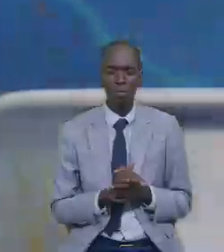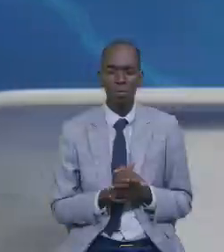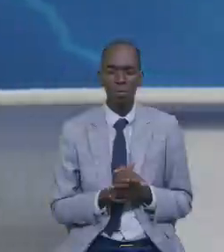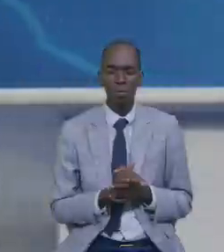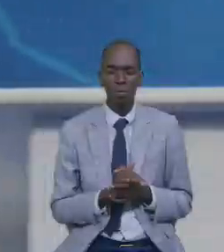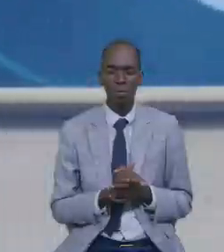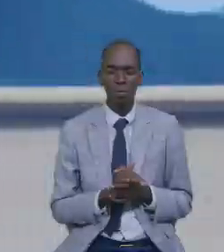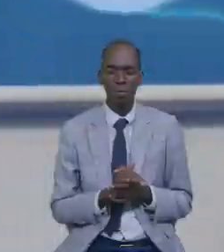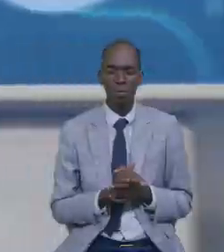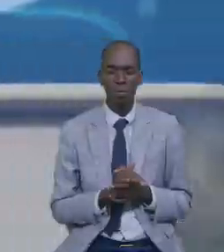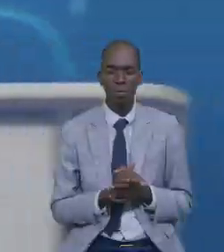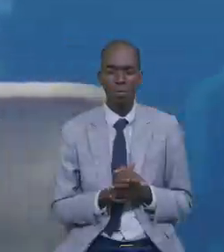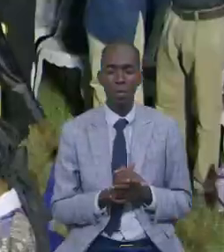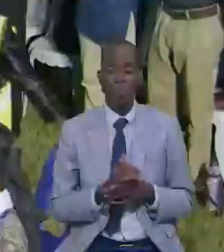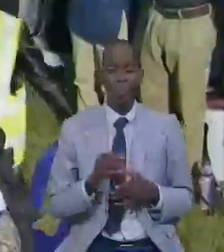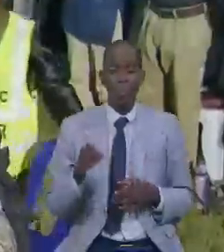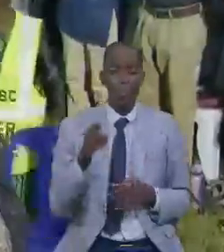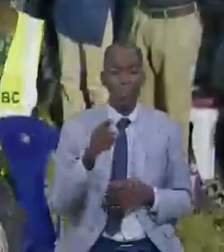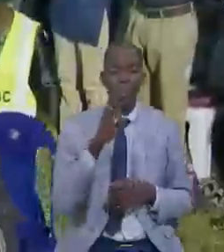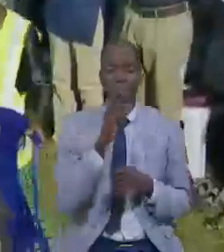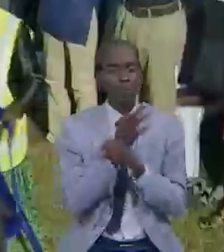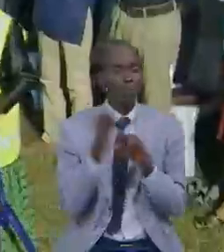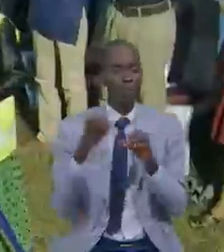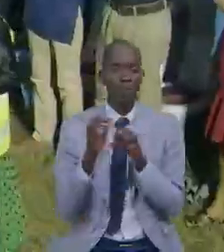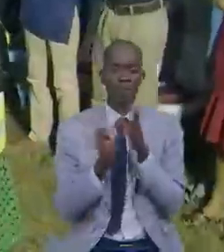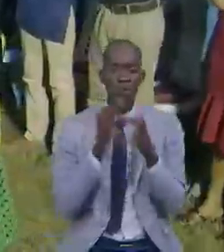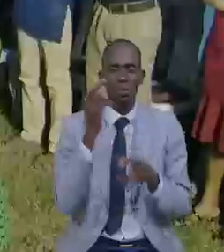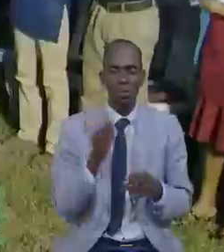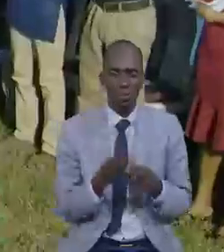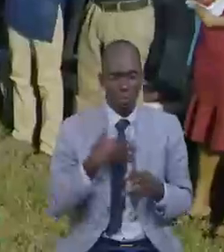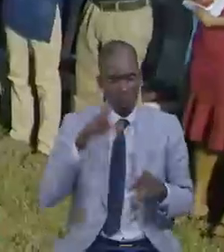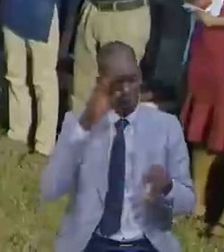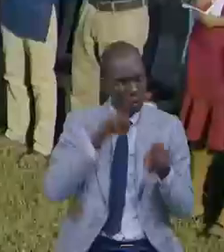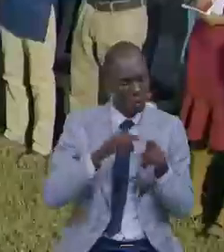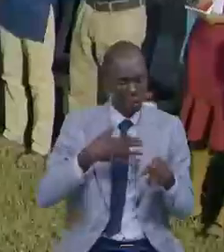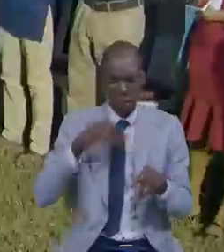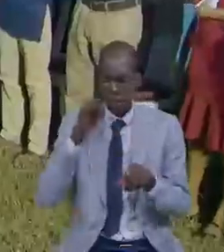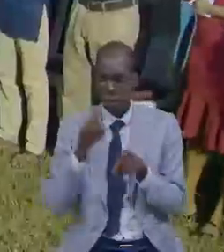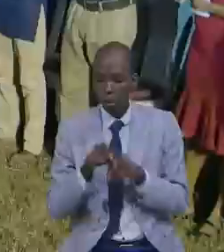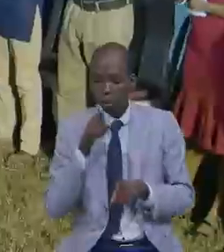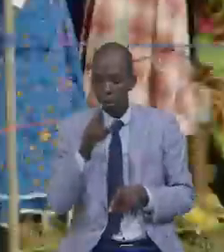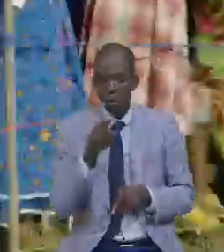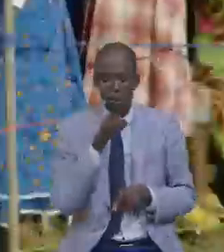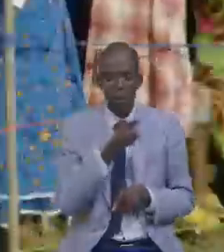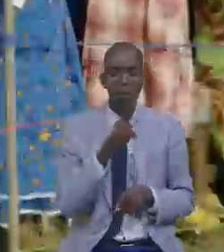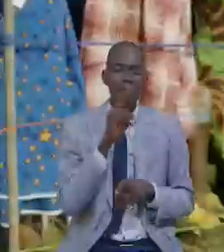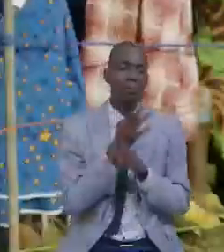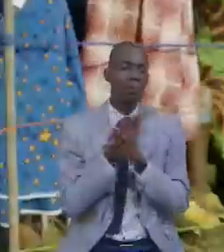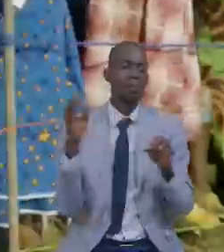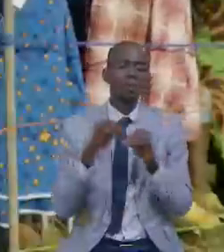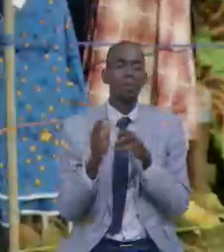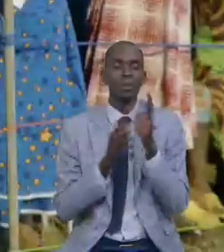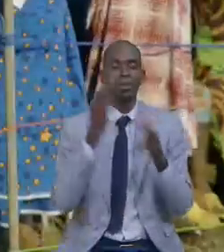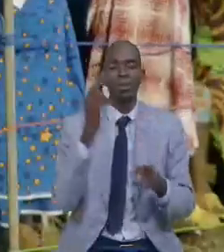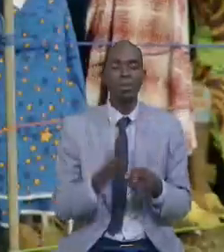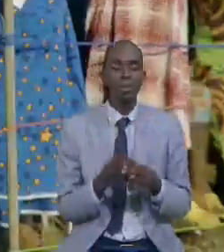You are free. My brother, my sister there, you are free.